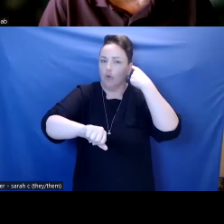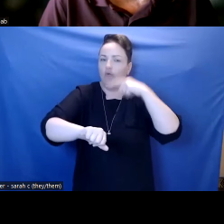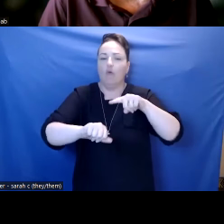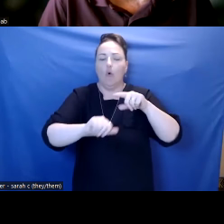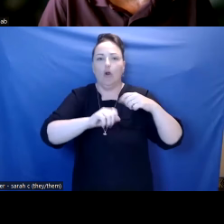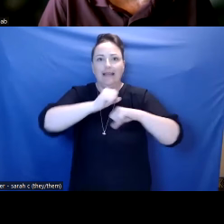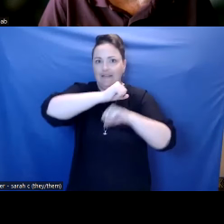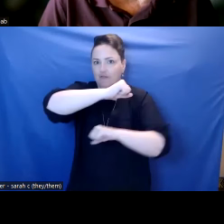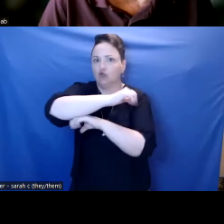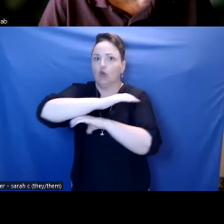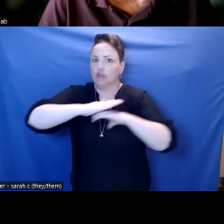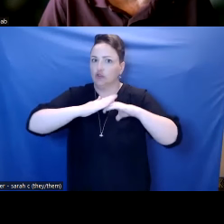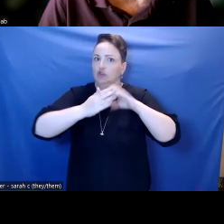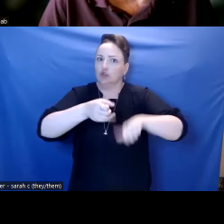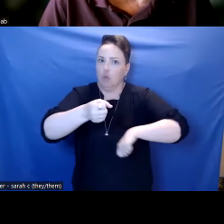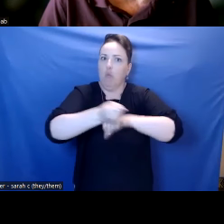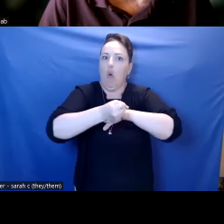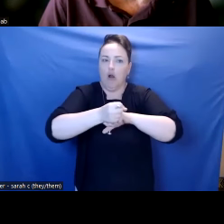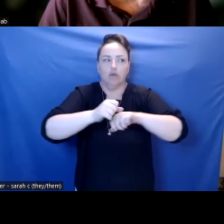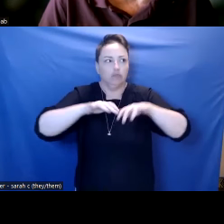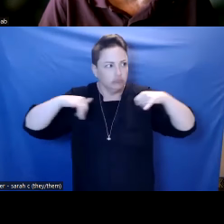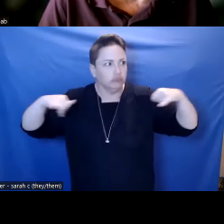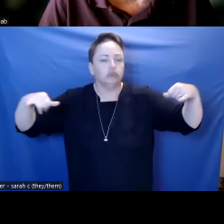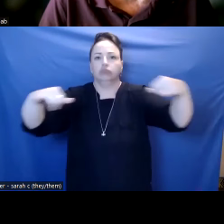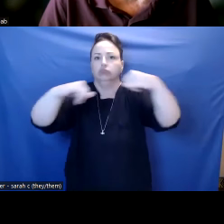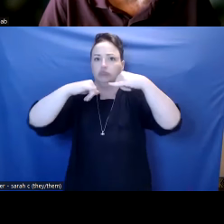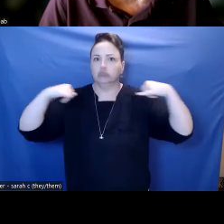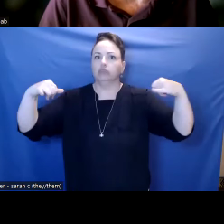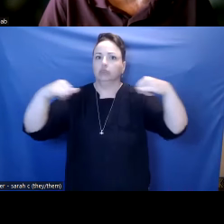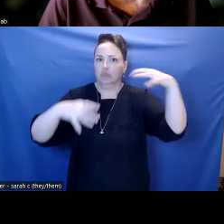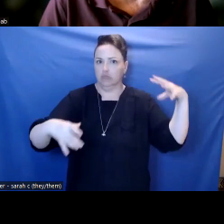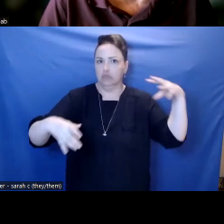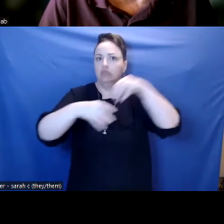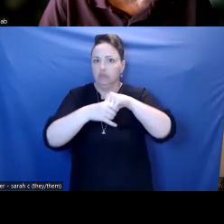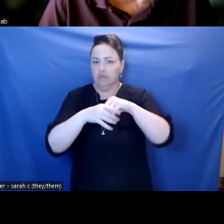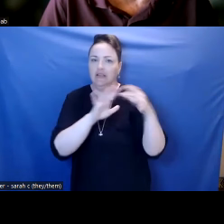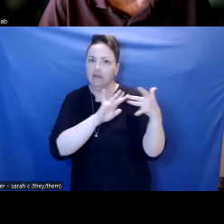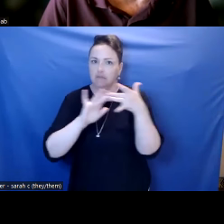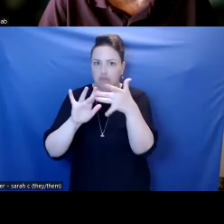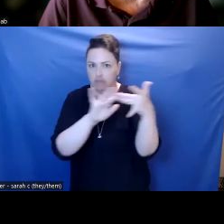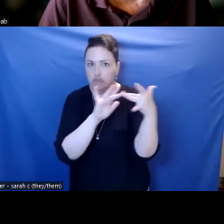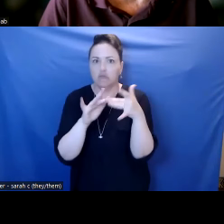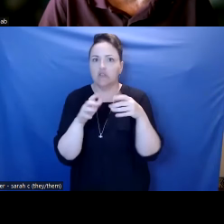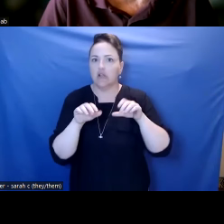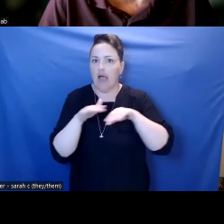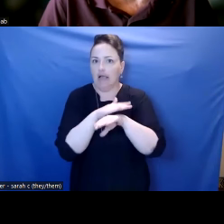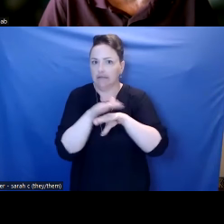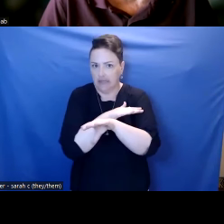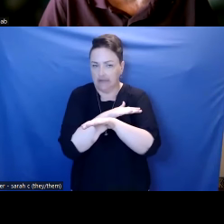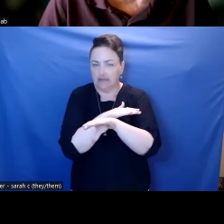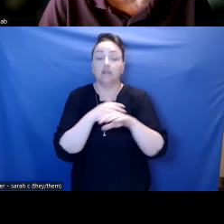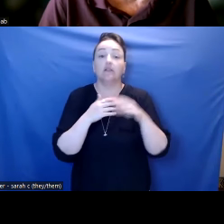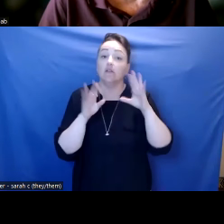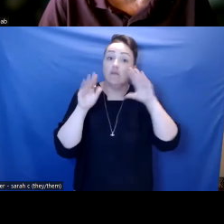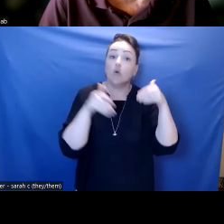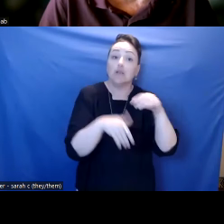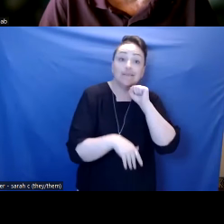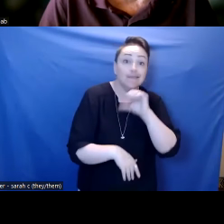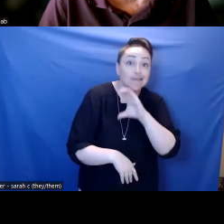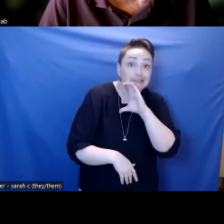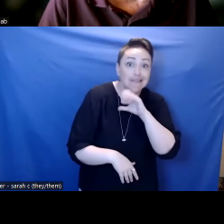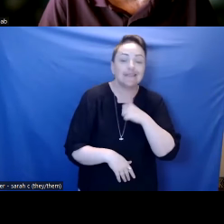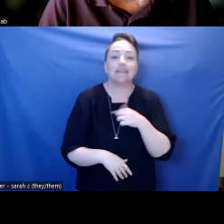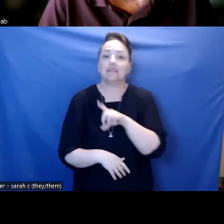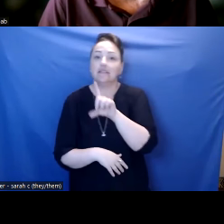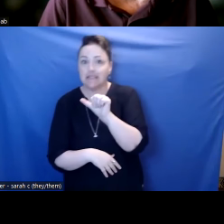infrastructure, and particularly focusing on seniors and low-income folks. That we would have anyway. That's part of the mission of our digital